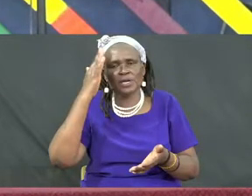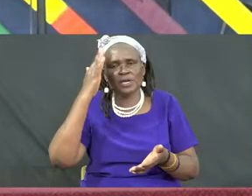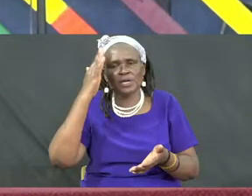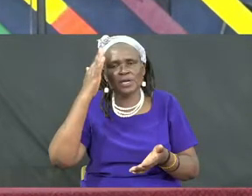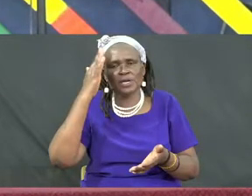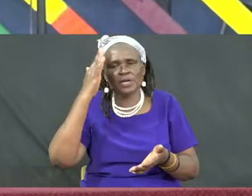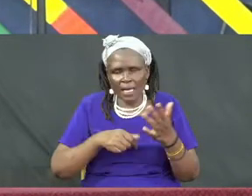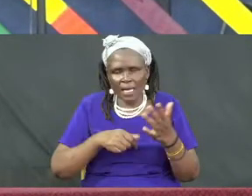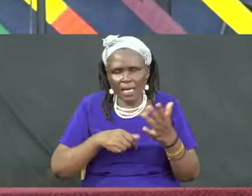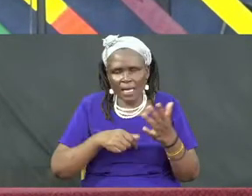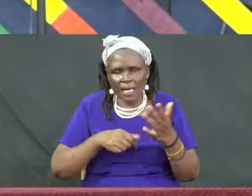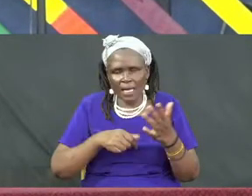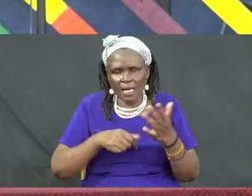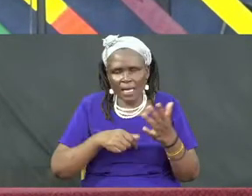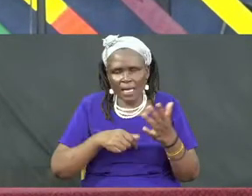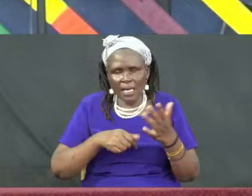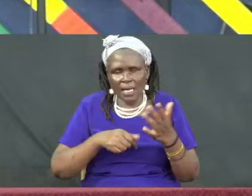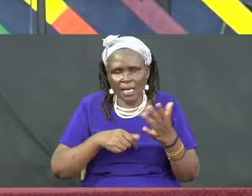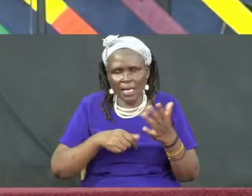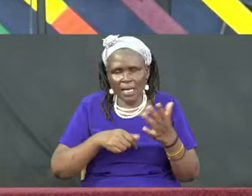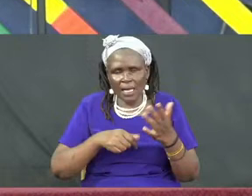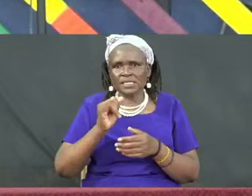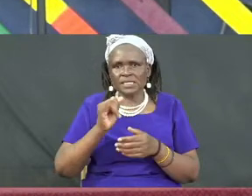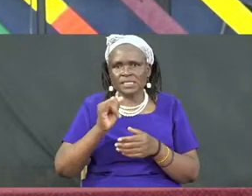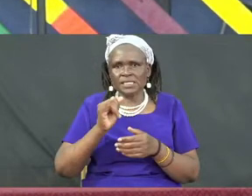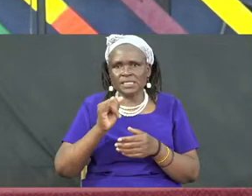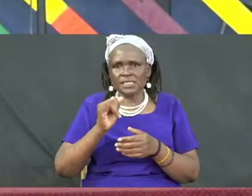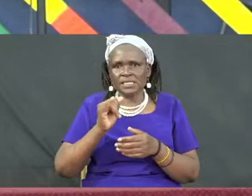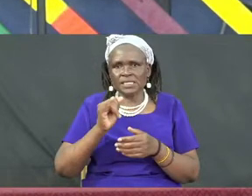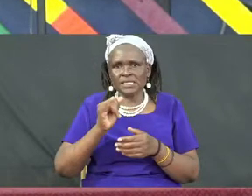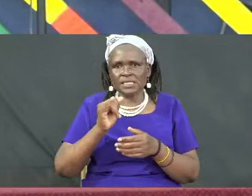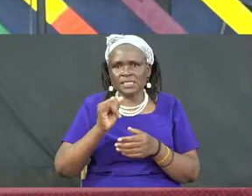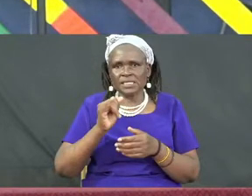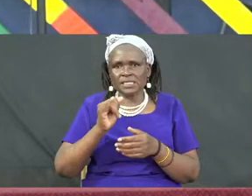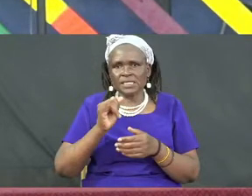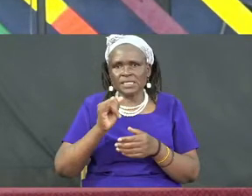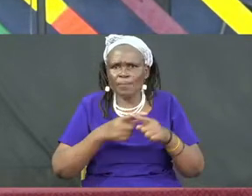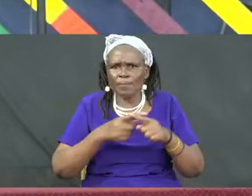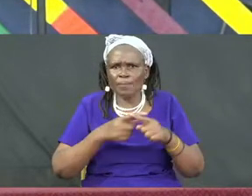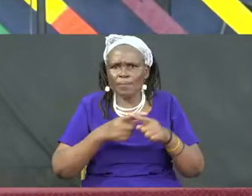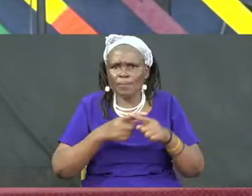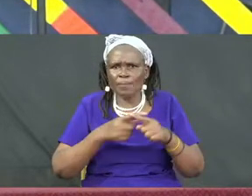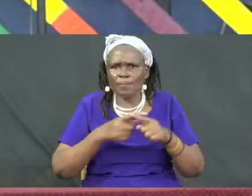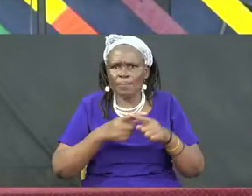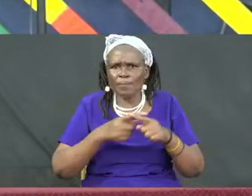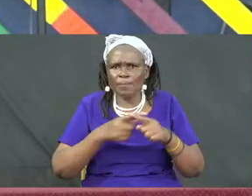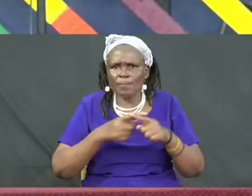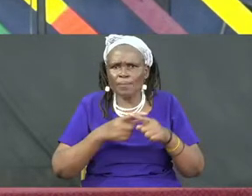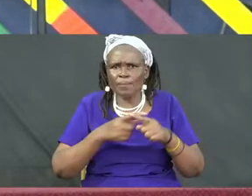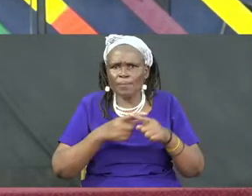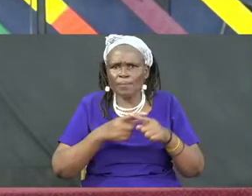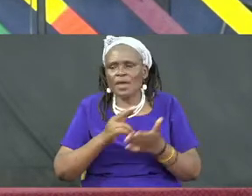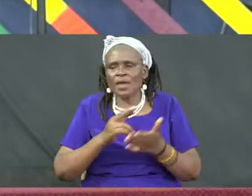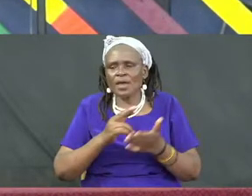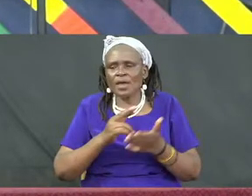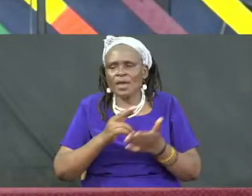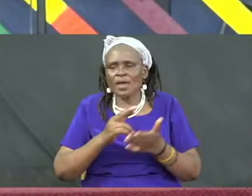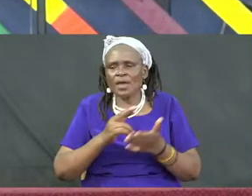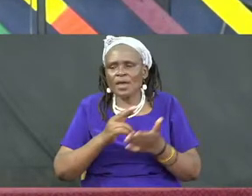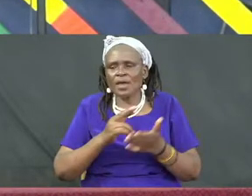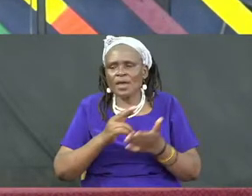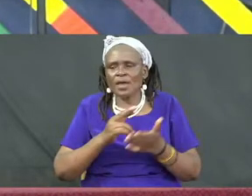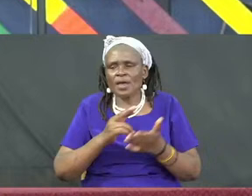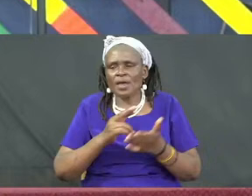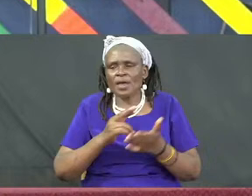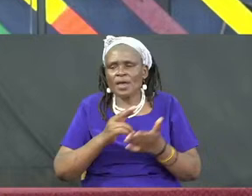god of this age, right? But all of us also know that there are certain places that the activity